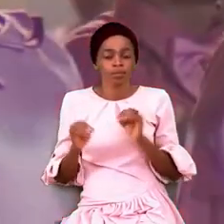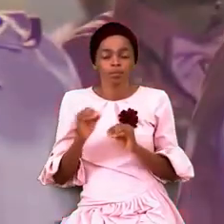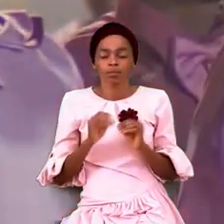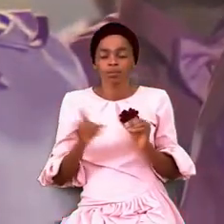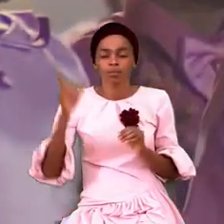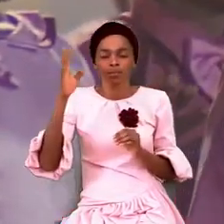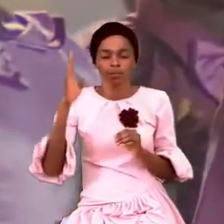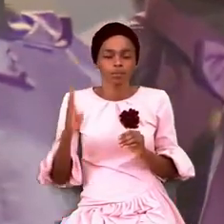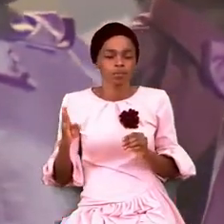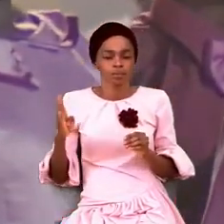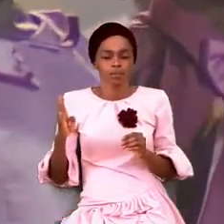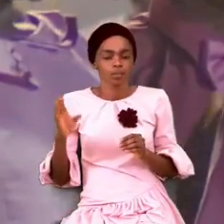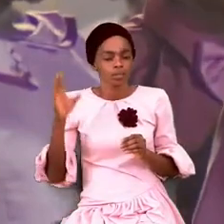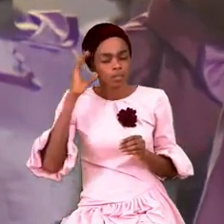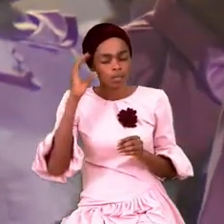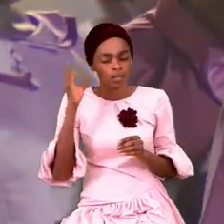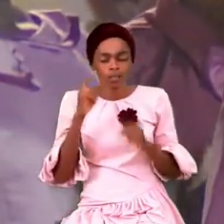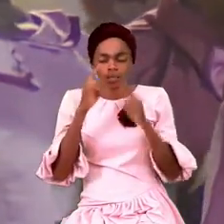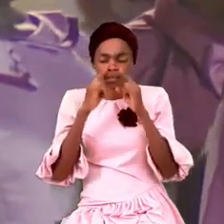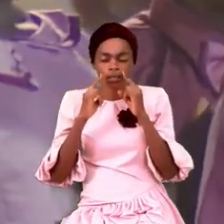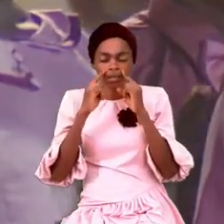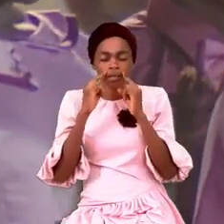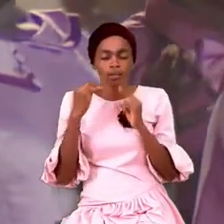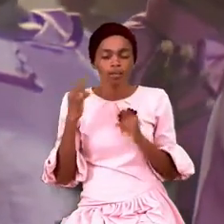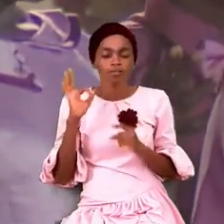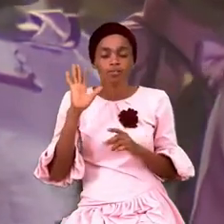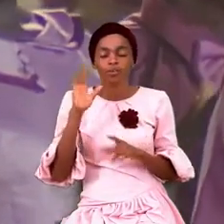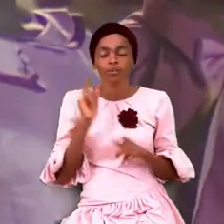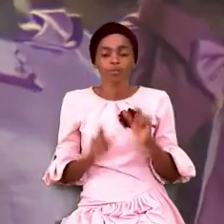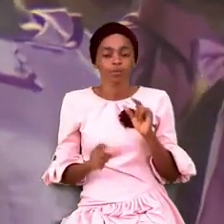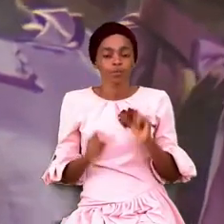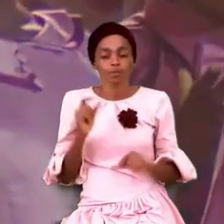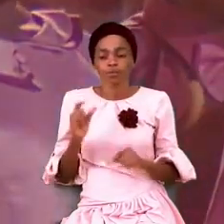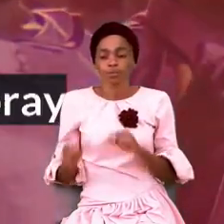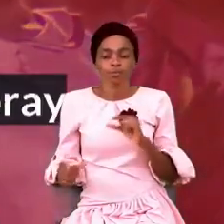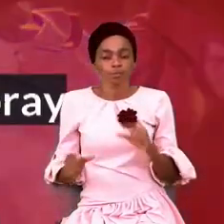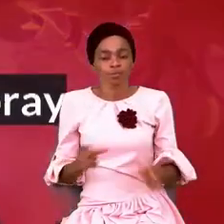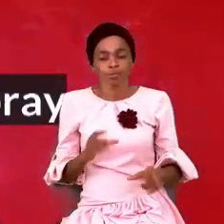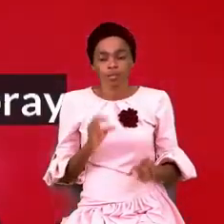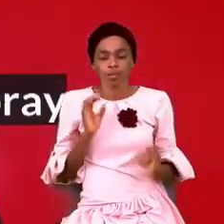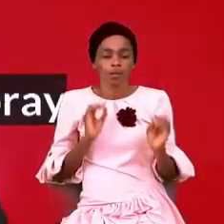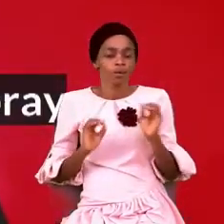Oh my God, as we call out your name.